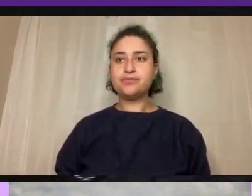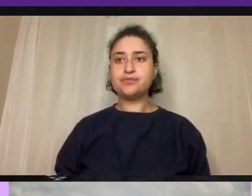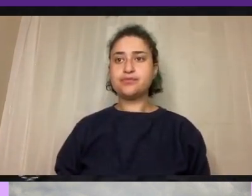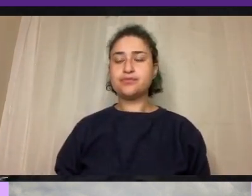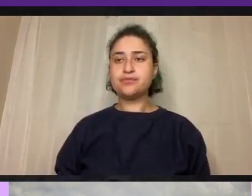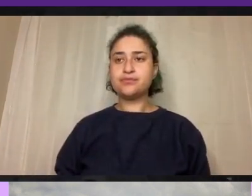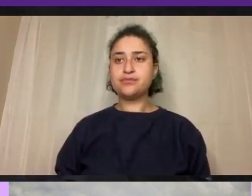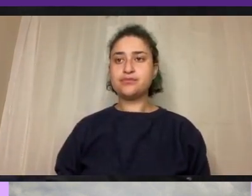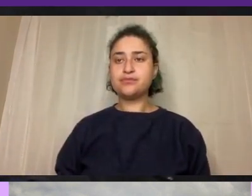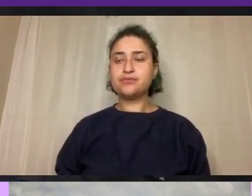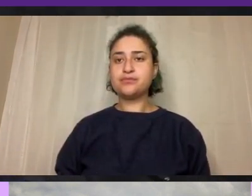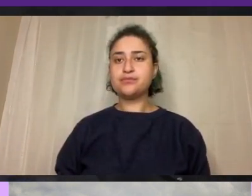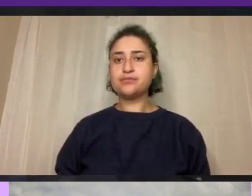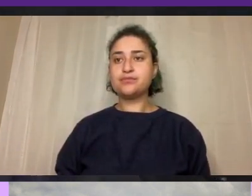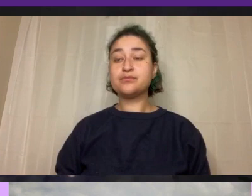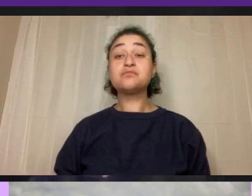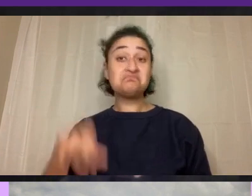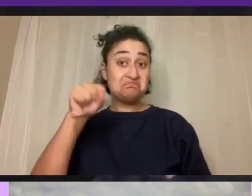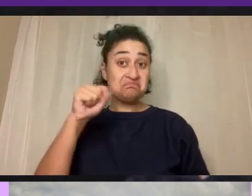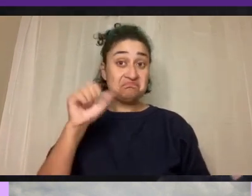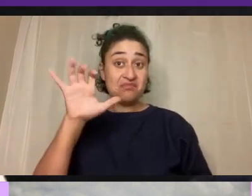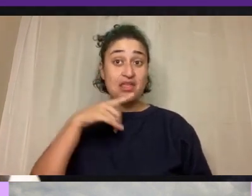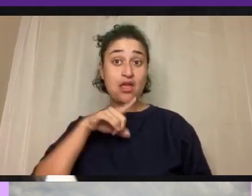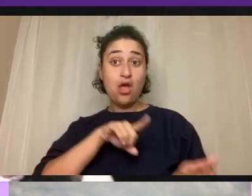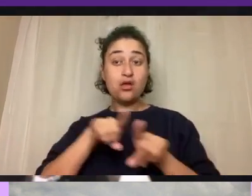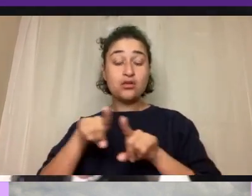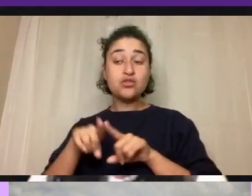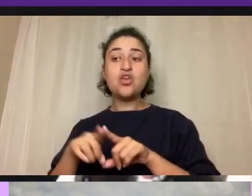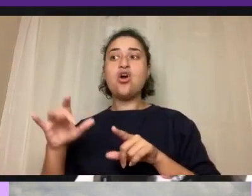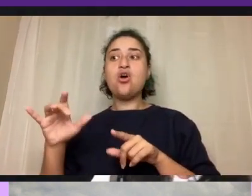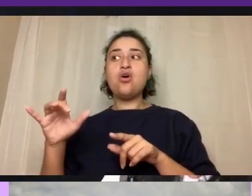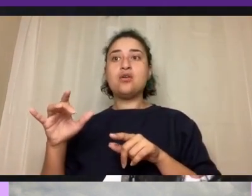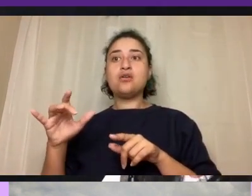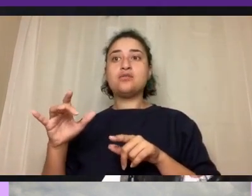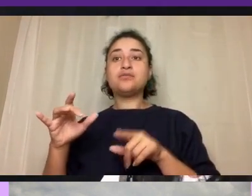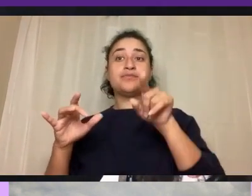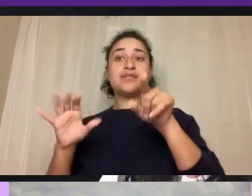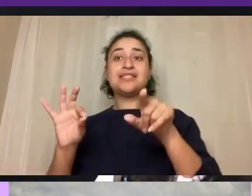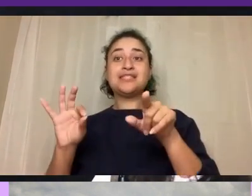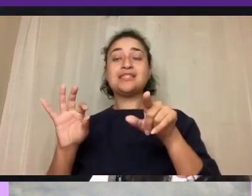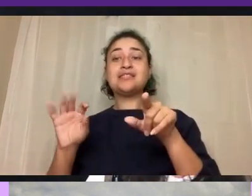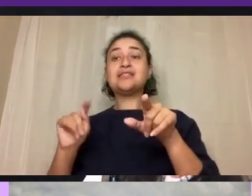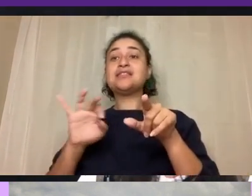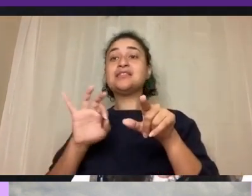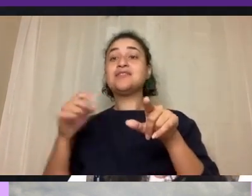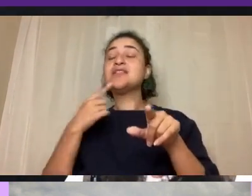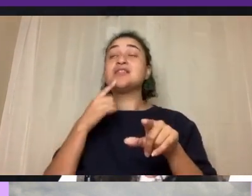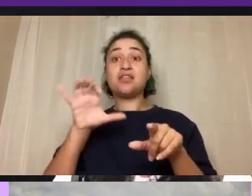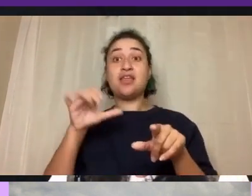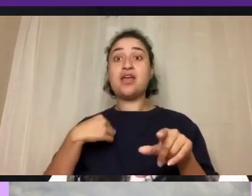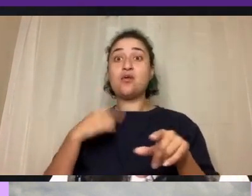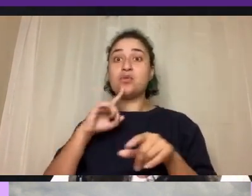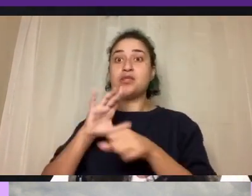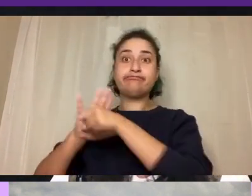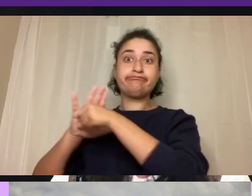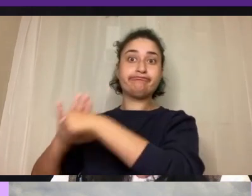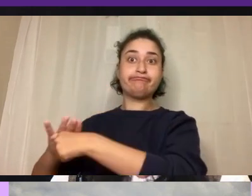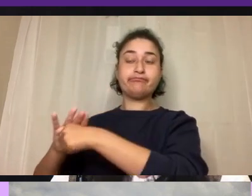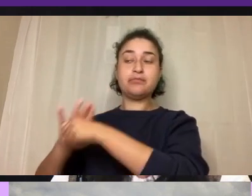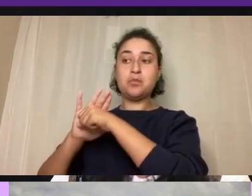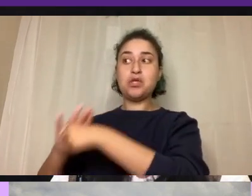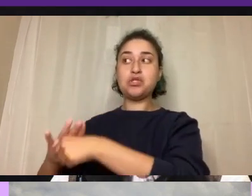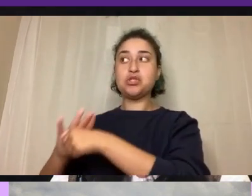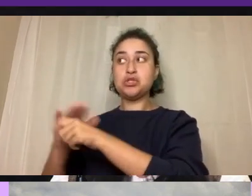Boom. Yeah, and that's what also then puts pressure on our universities to be like, we actually absolutely need Native and